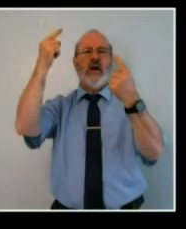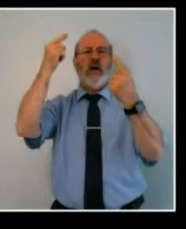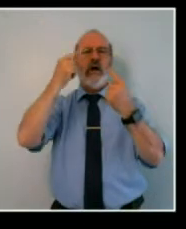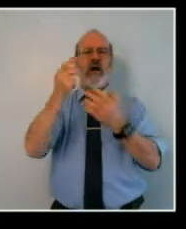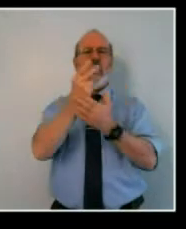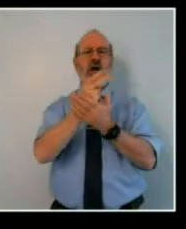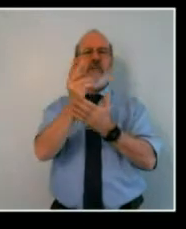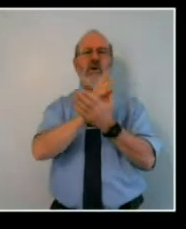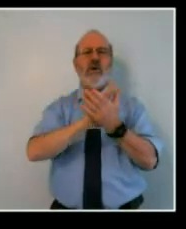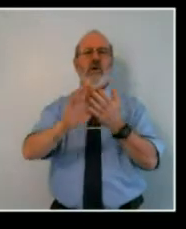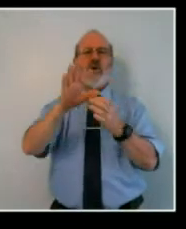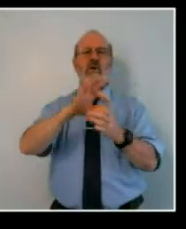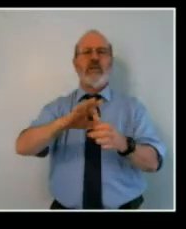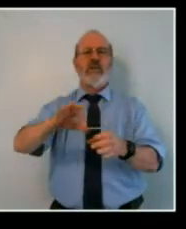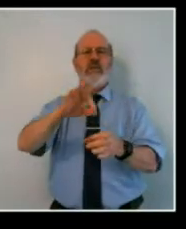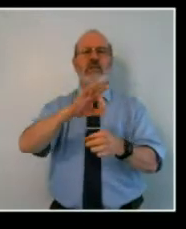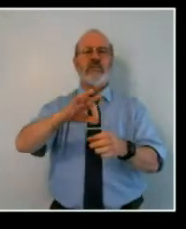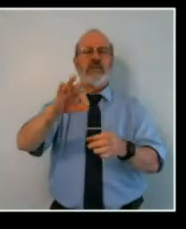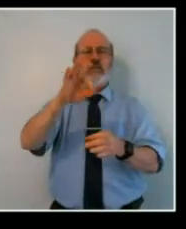Come, Holy